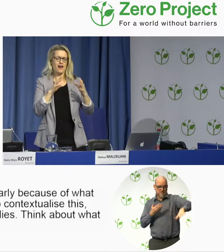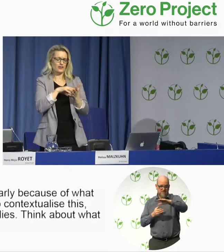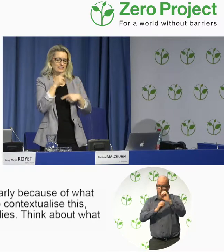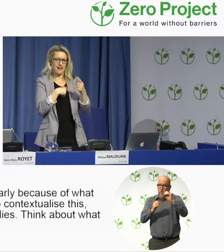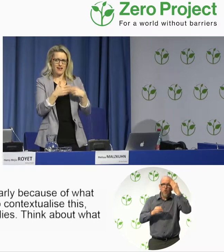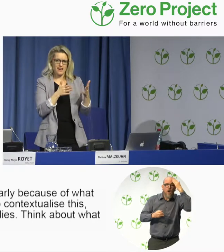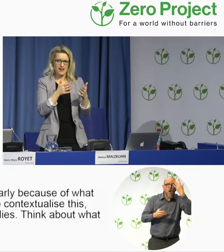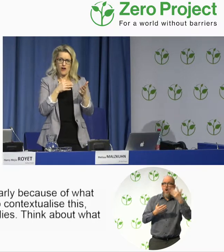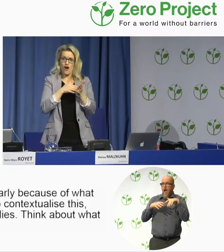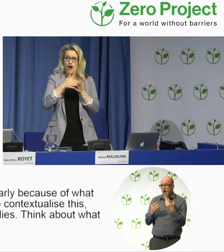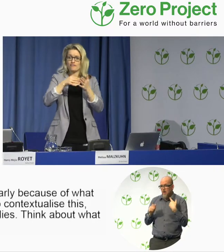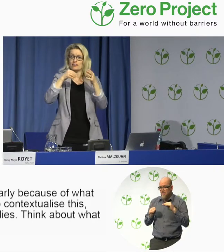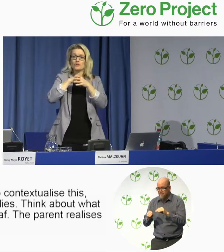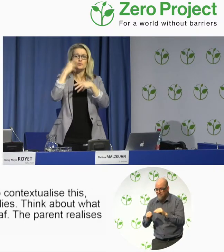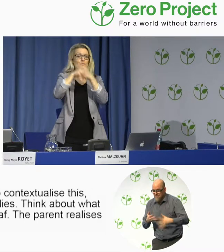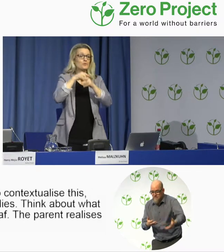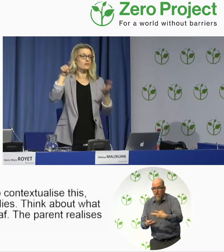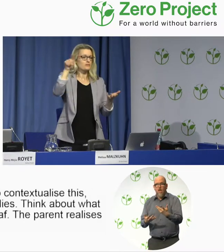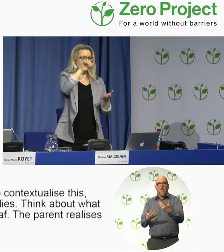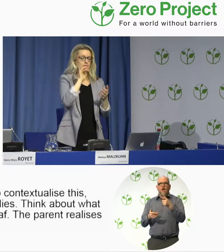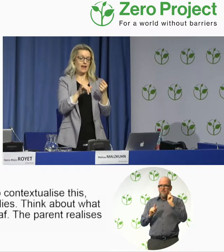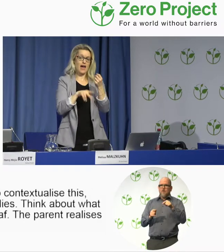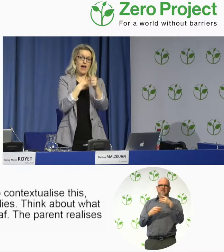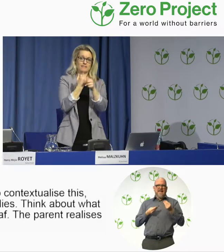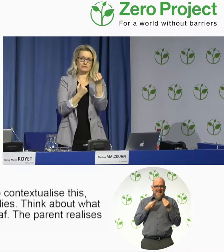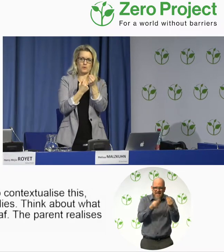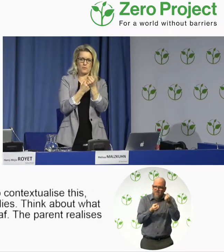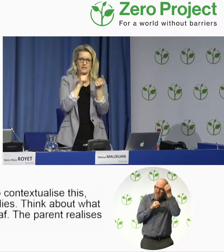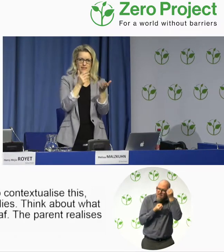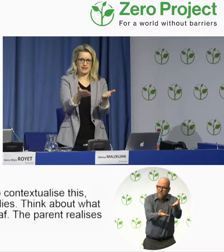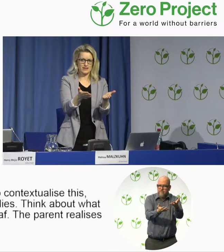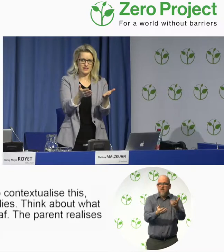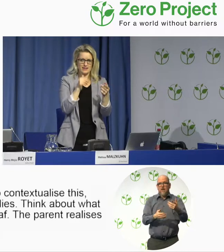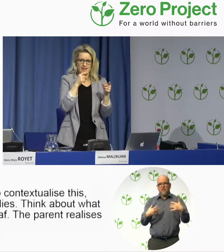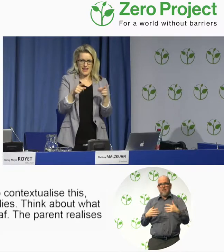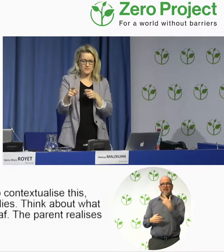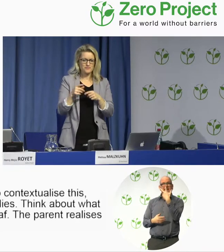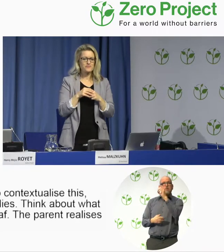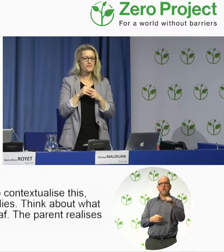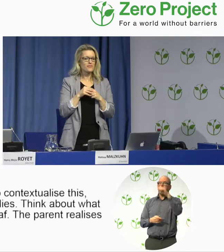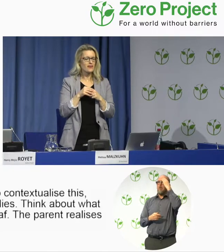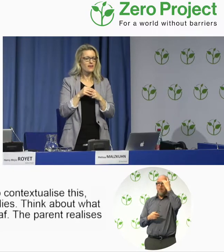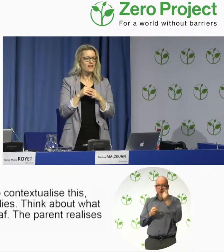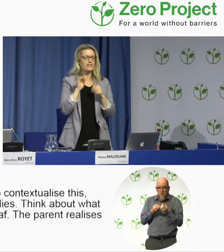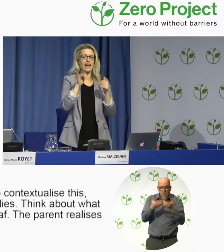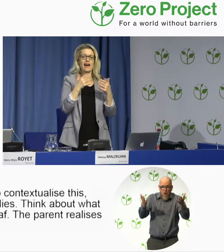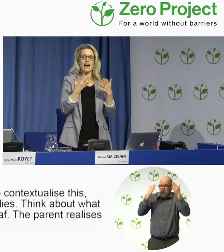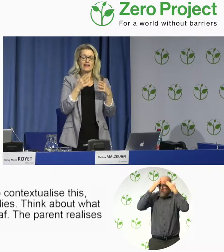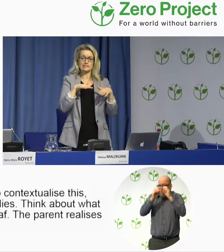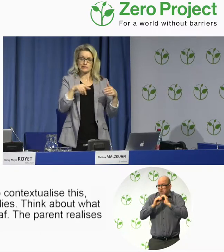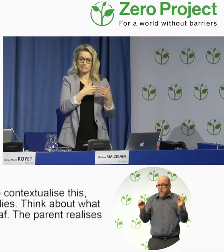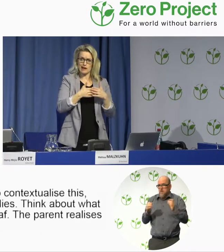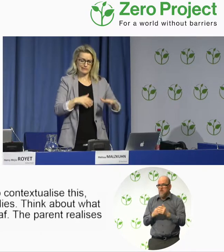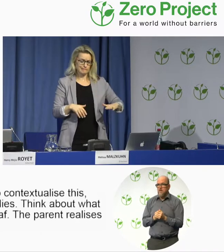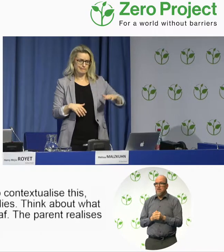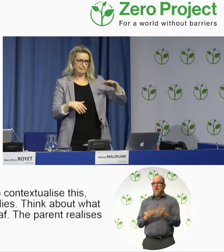the parent realizes they don't know sign language, they don't know how to communicate. If they get a bit of support and learn how to sign, then they can put